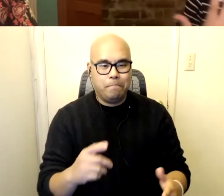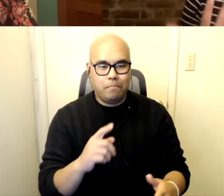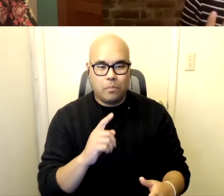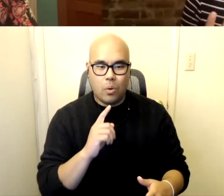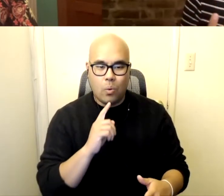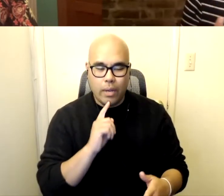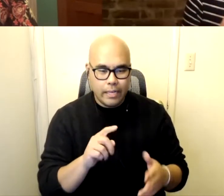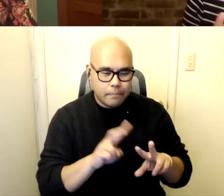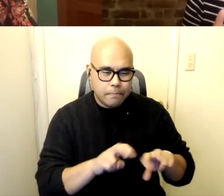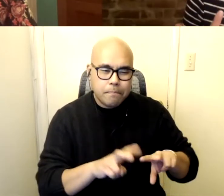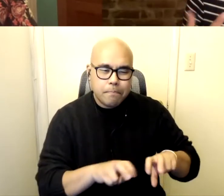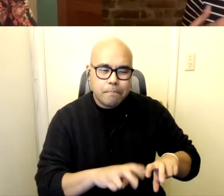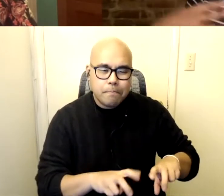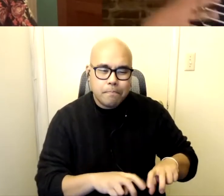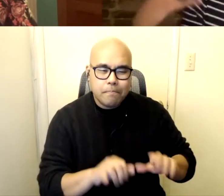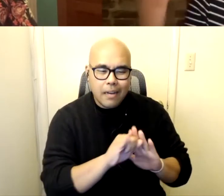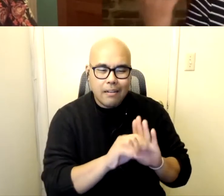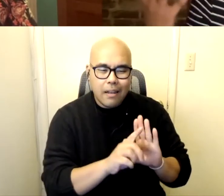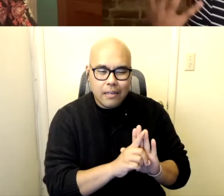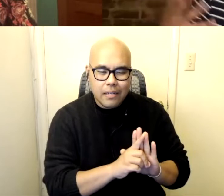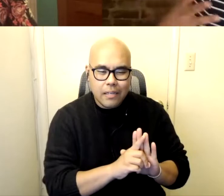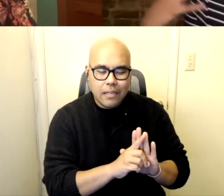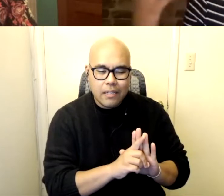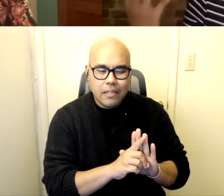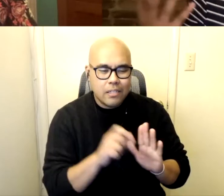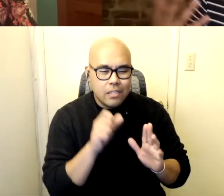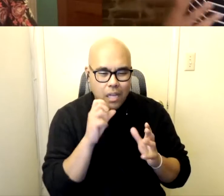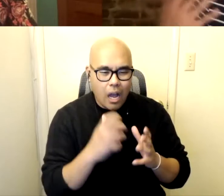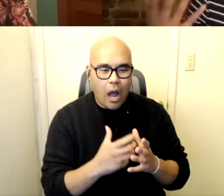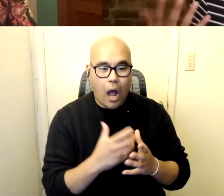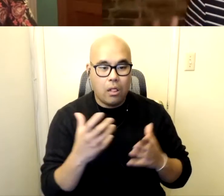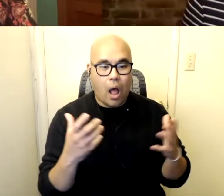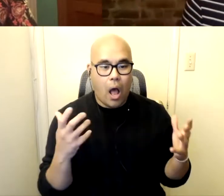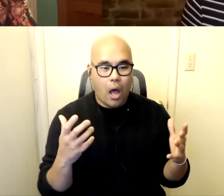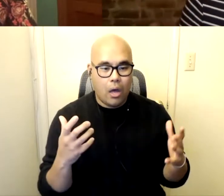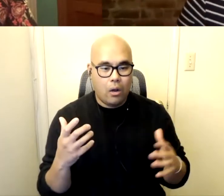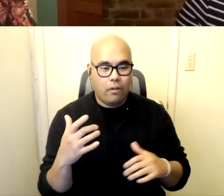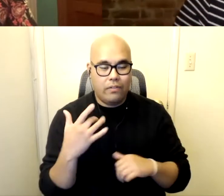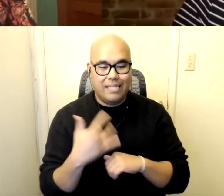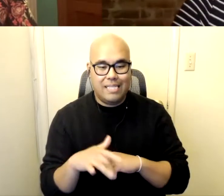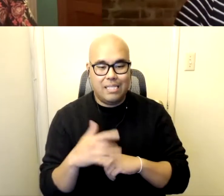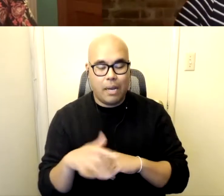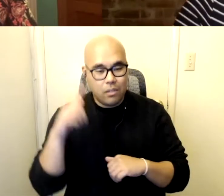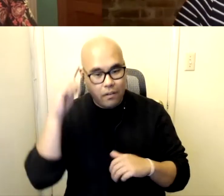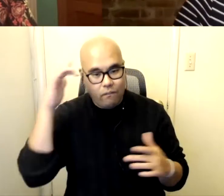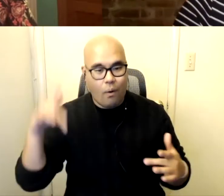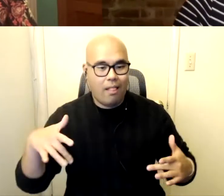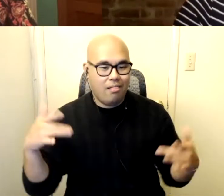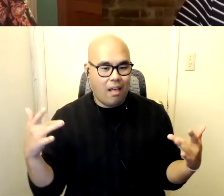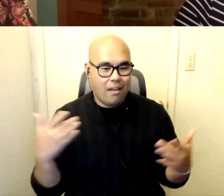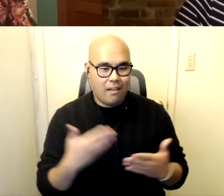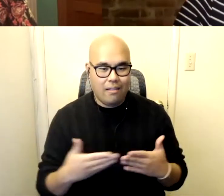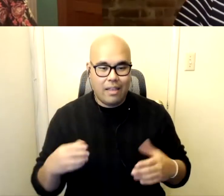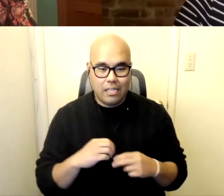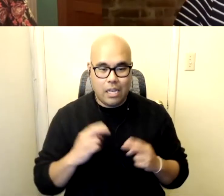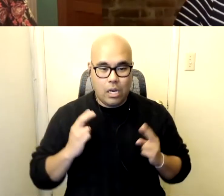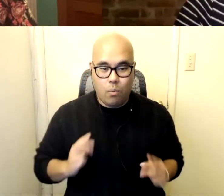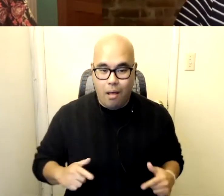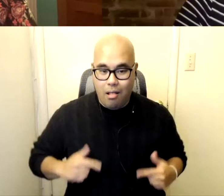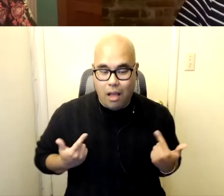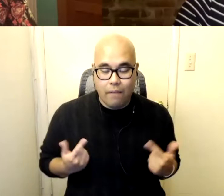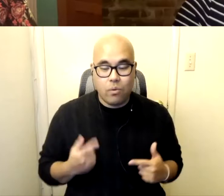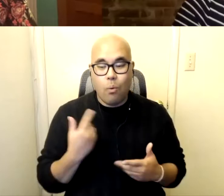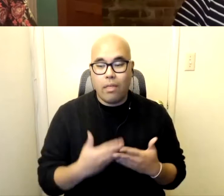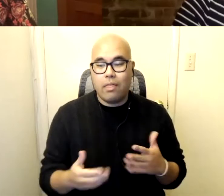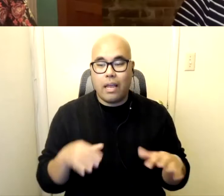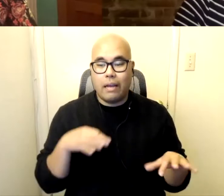interrogating of identity don't always like leave room for the light stuff and the textures of human life. And one thing that I always say about this